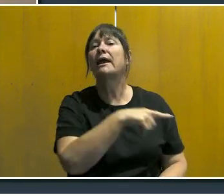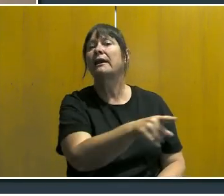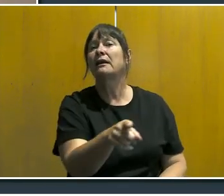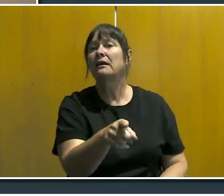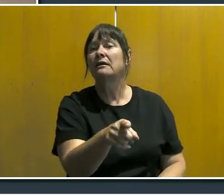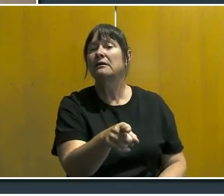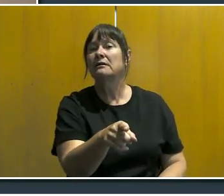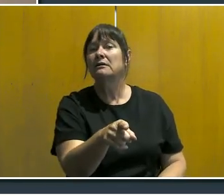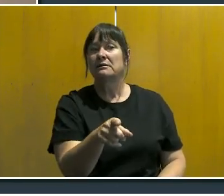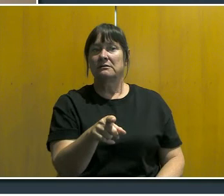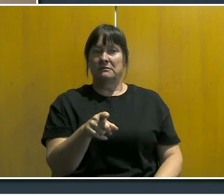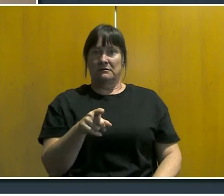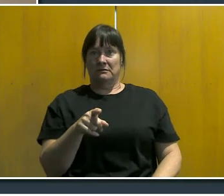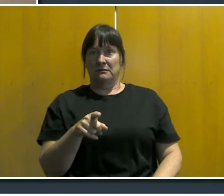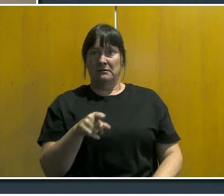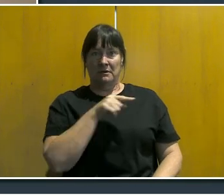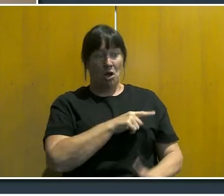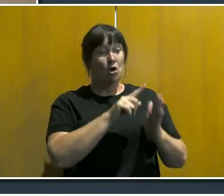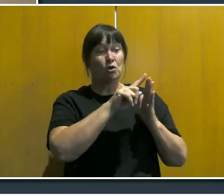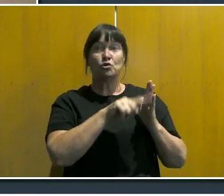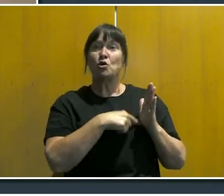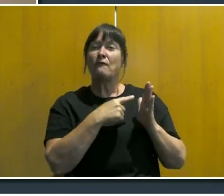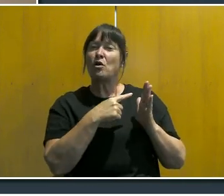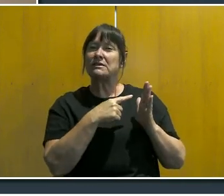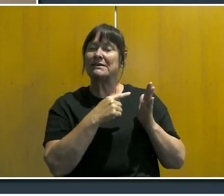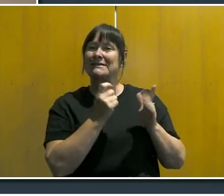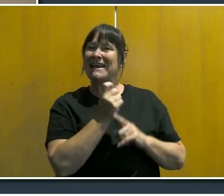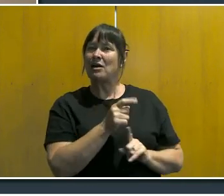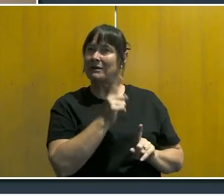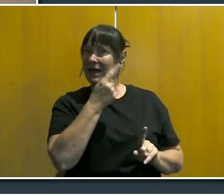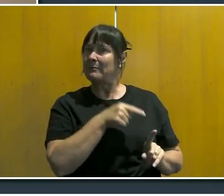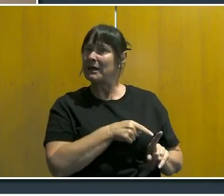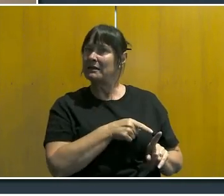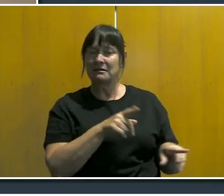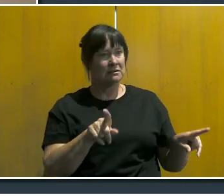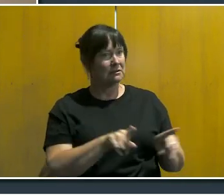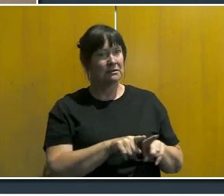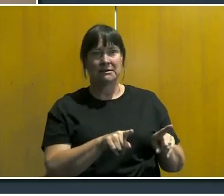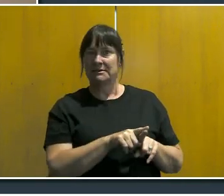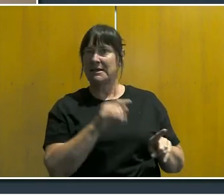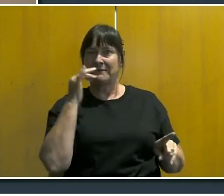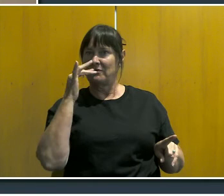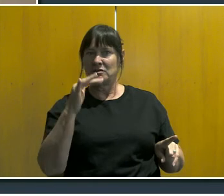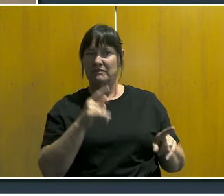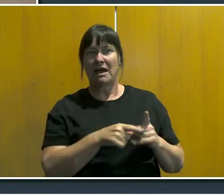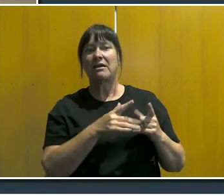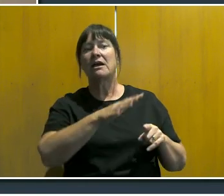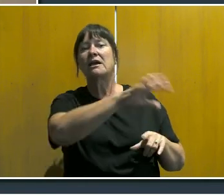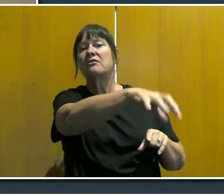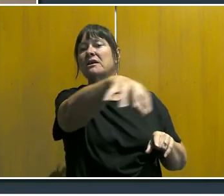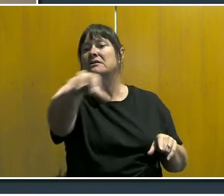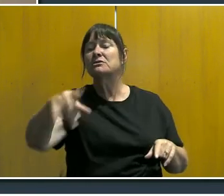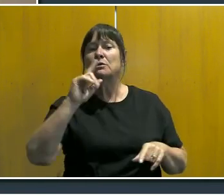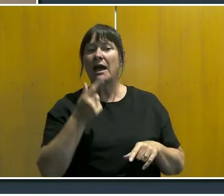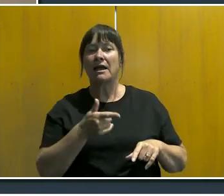but I've just heard that Jervois Town can't be subdivided, and I'm assuming it's the same sort of philosophy in other areas, or same practice